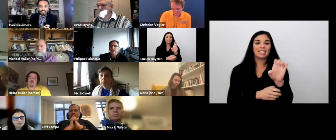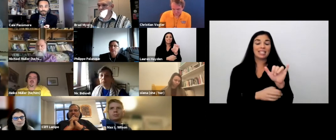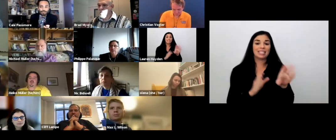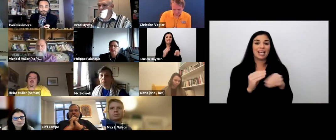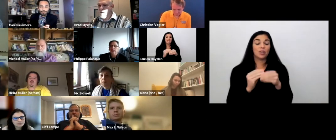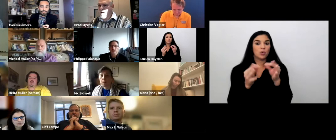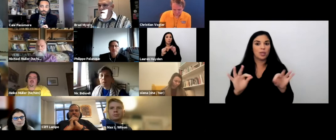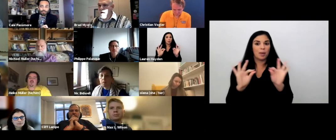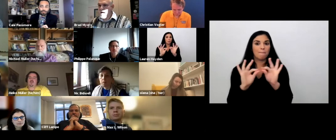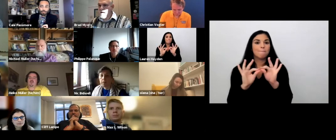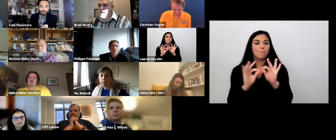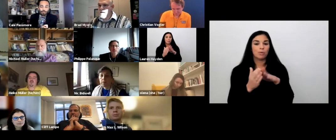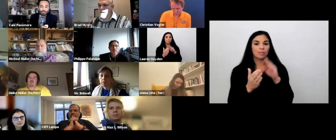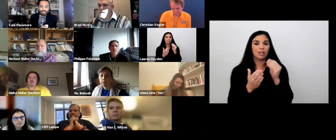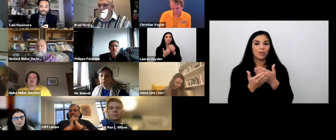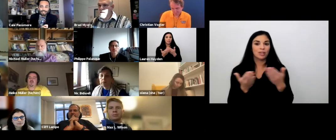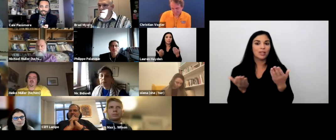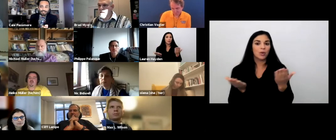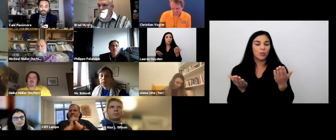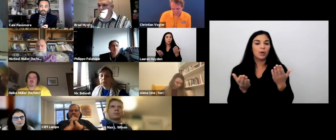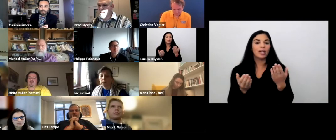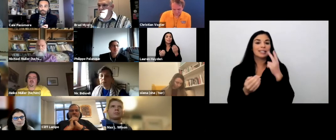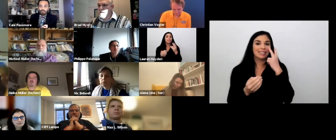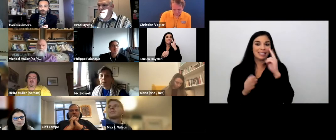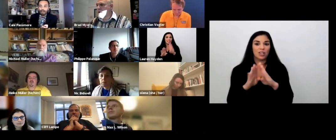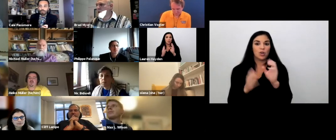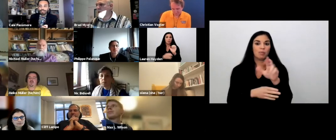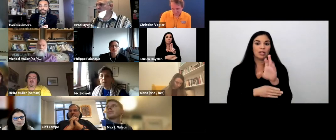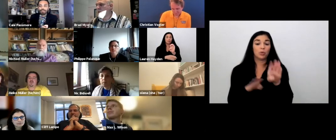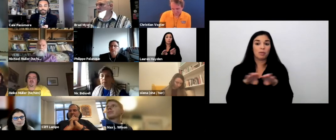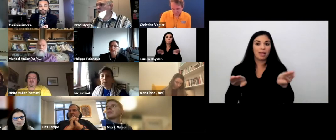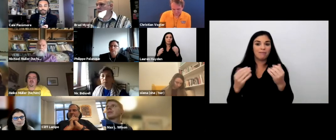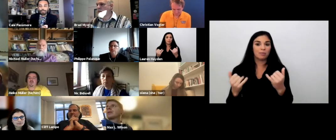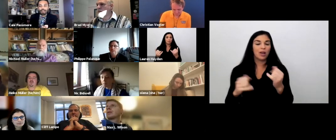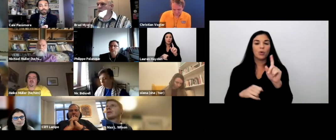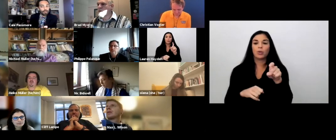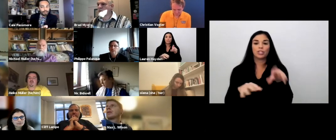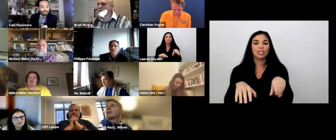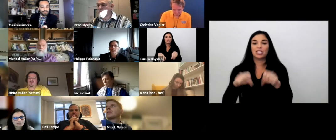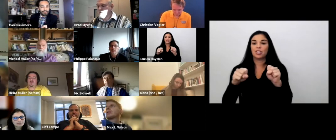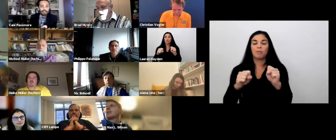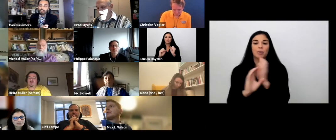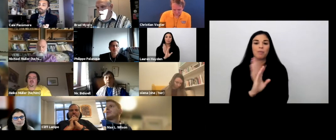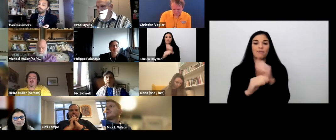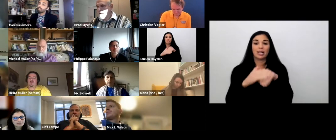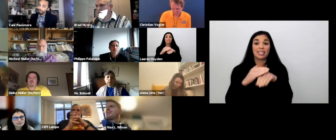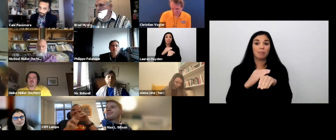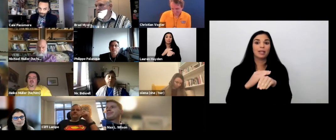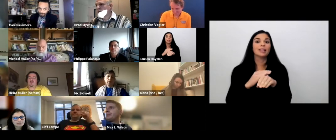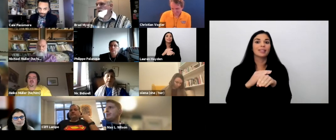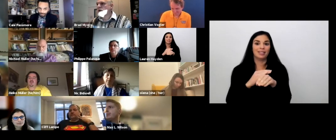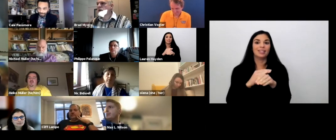having seen the use of some of these open source platforms to date, is we should not adopt them prior to accessibility features being implemented. That comes from a